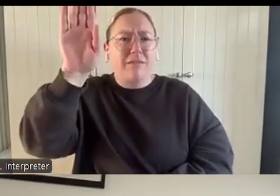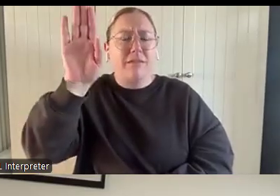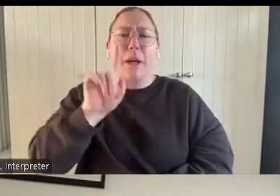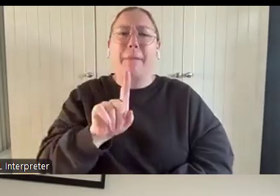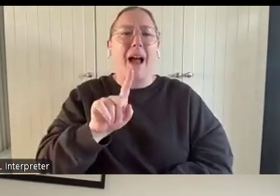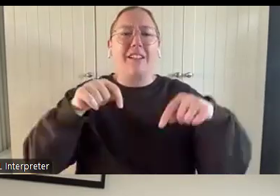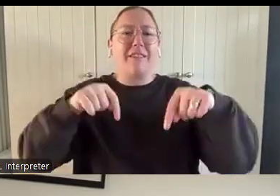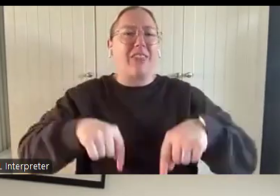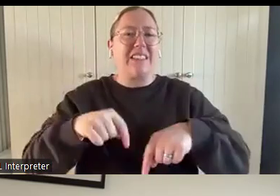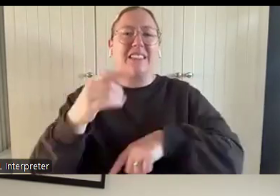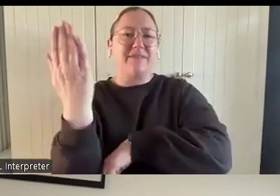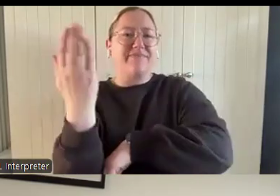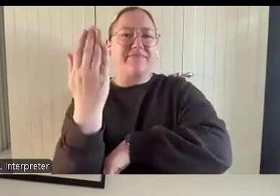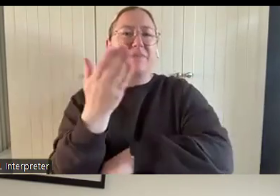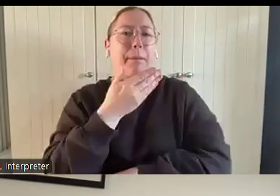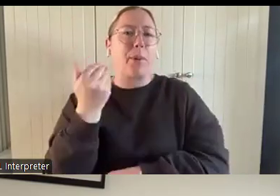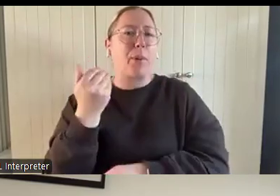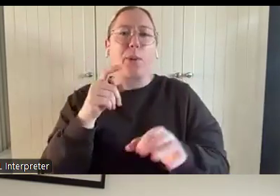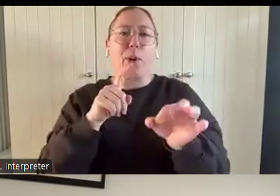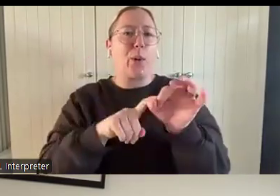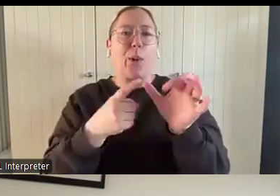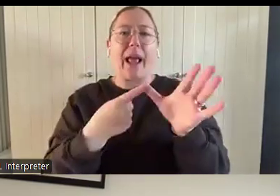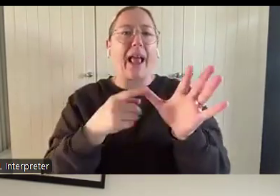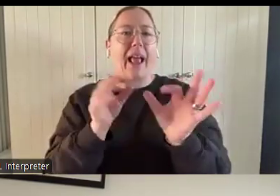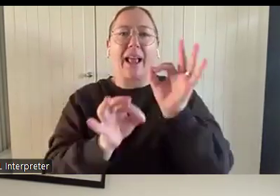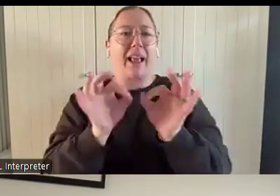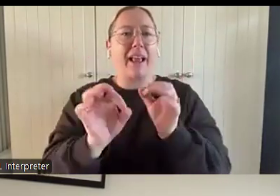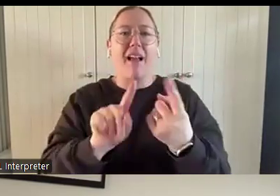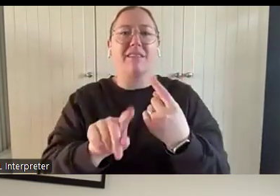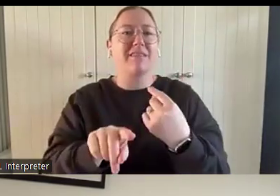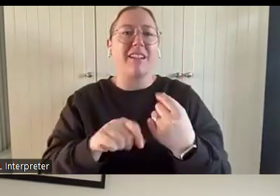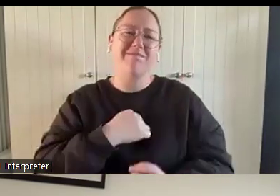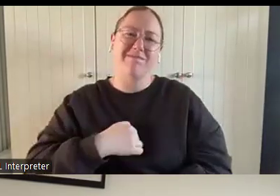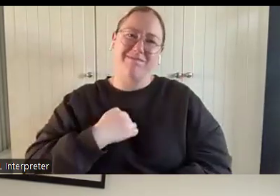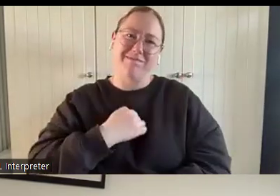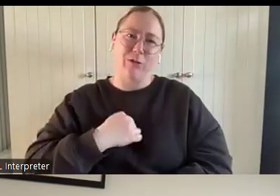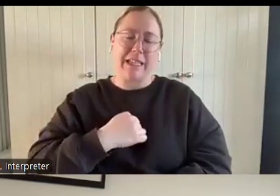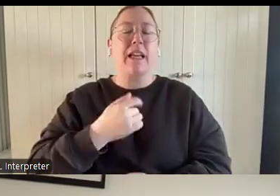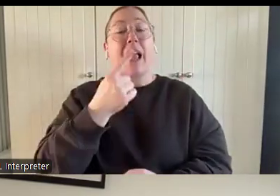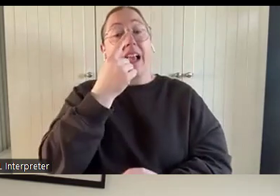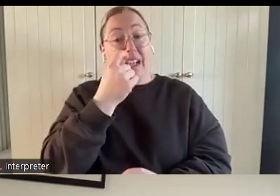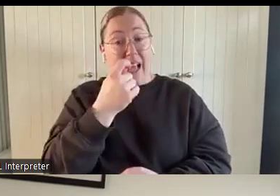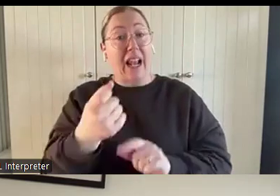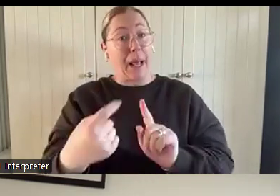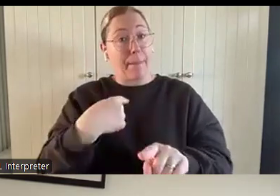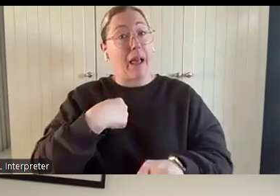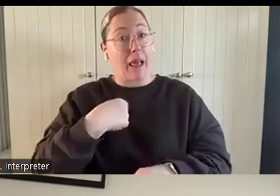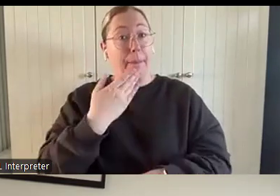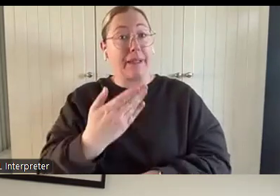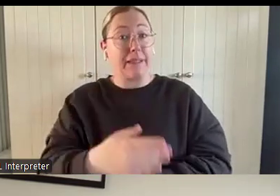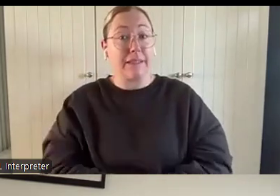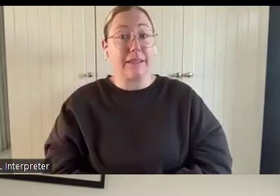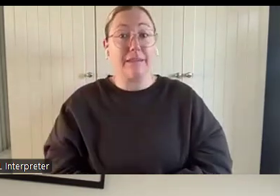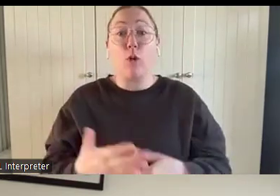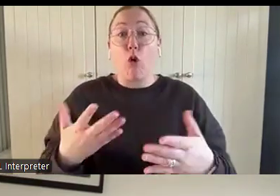this session, just because of the short nature of it. So anything you want to kind of email me about, please feel free to do that, or put something in the chat